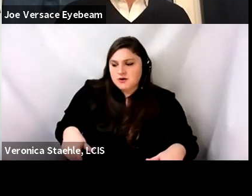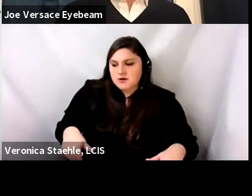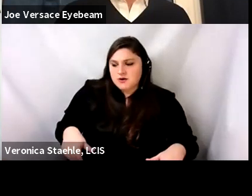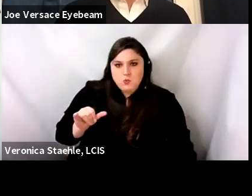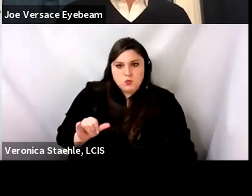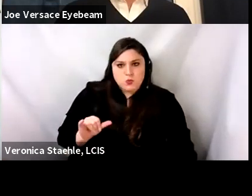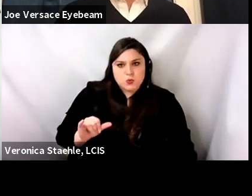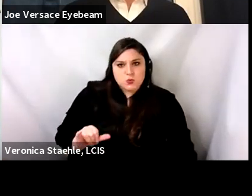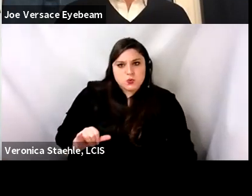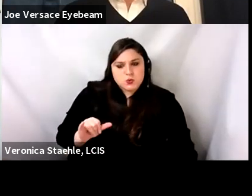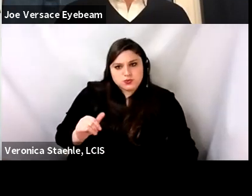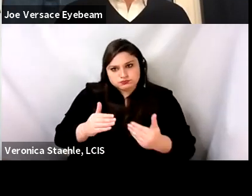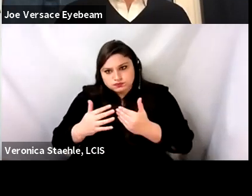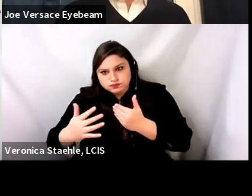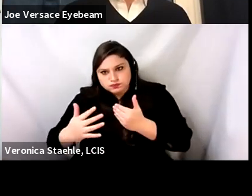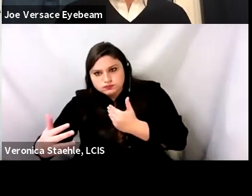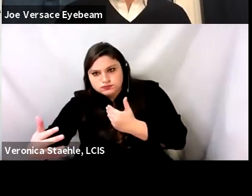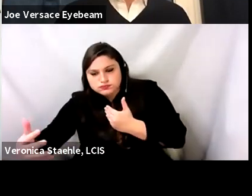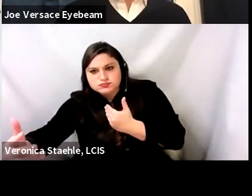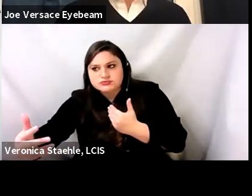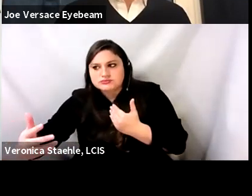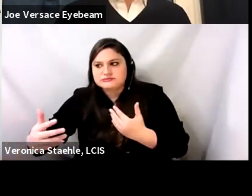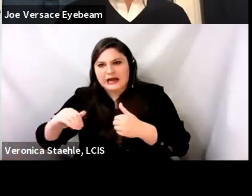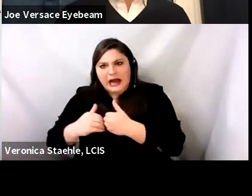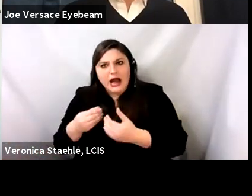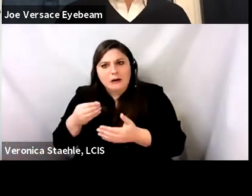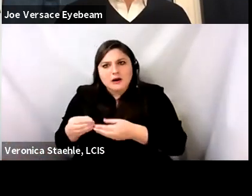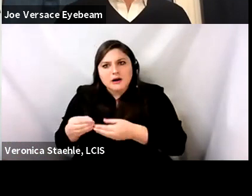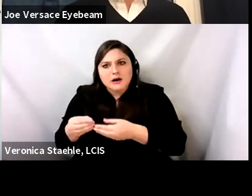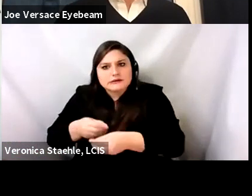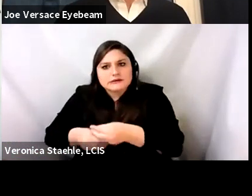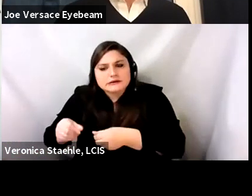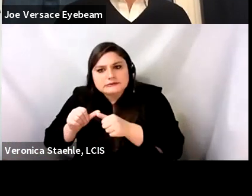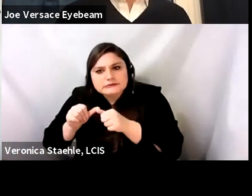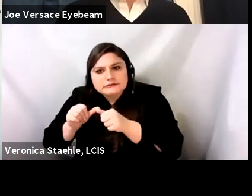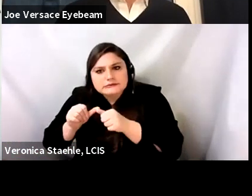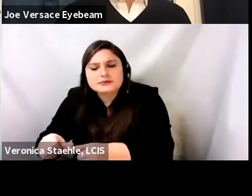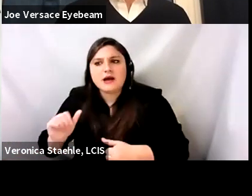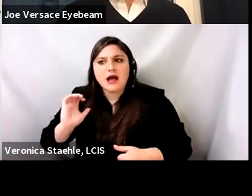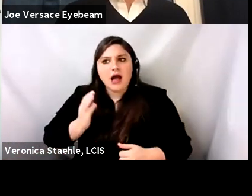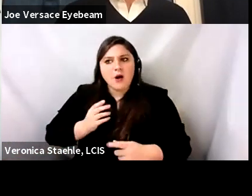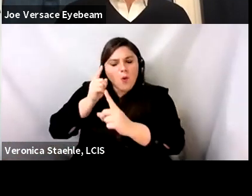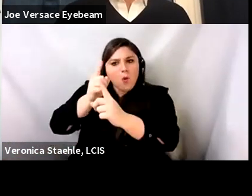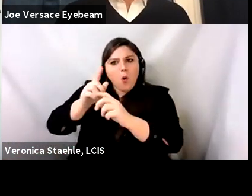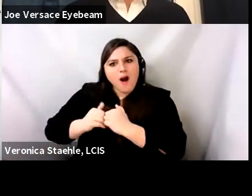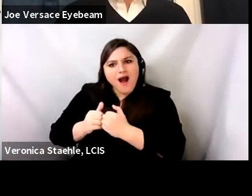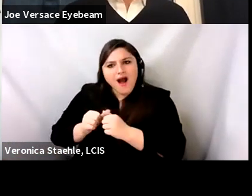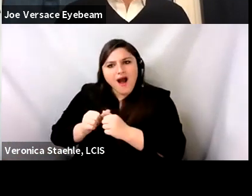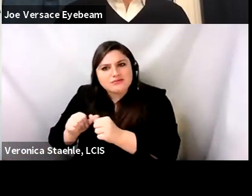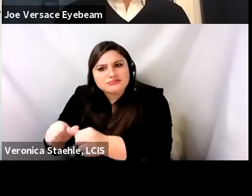sustain ourselves through this year, and working with the board to think that through quantitatively and